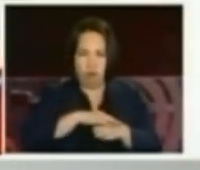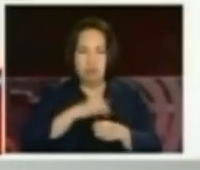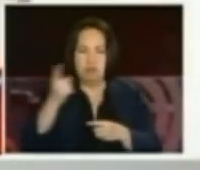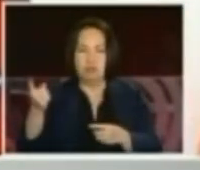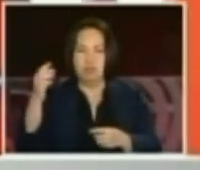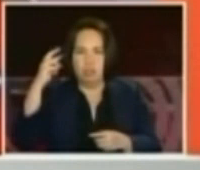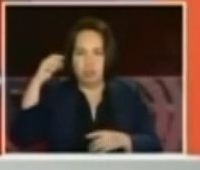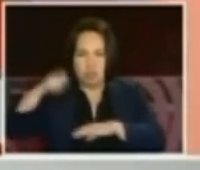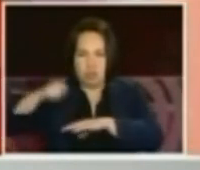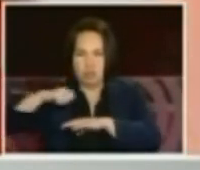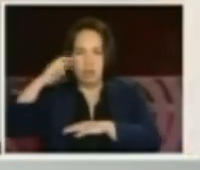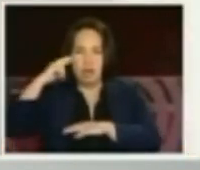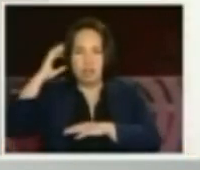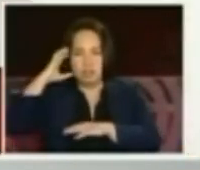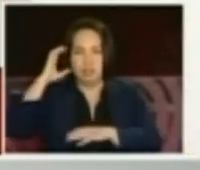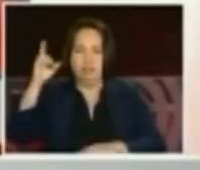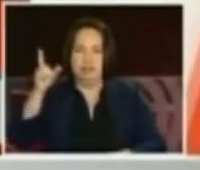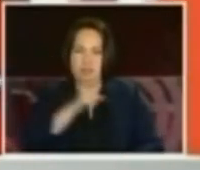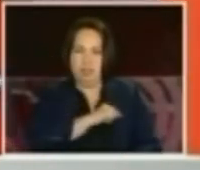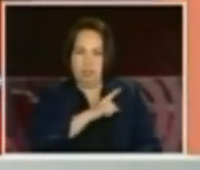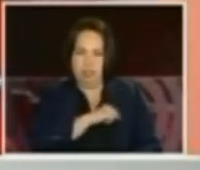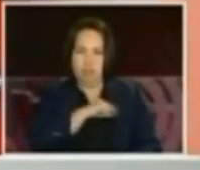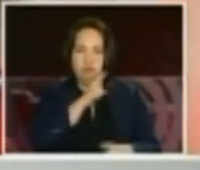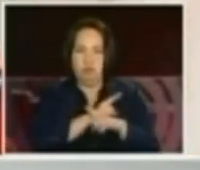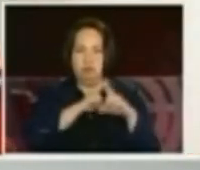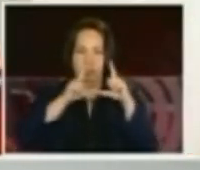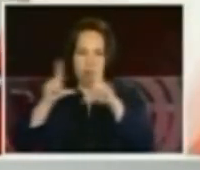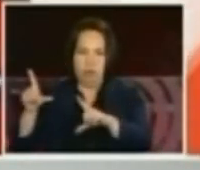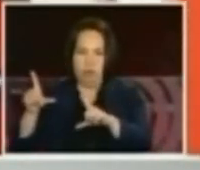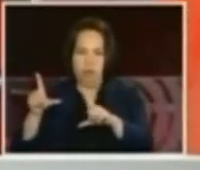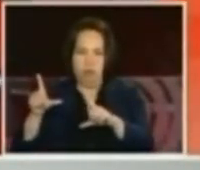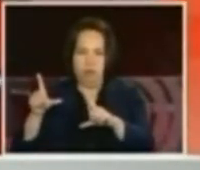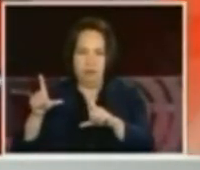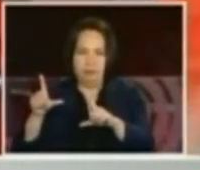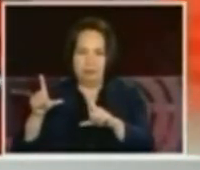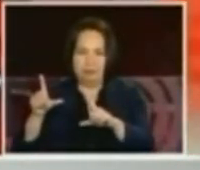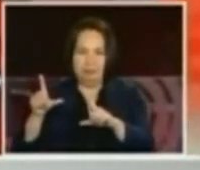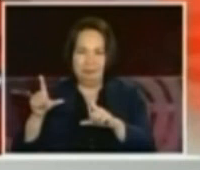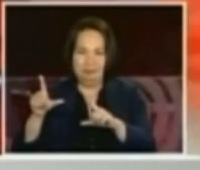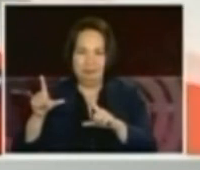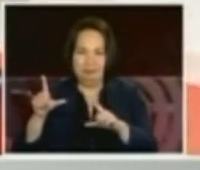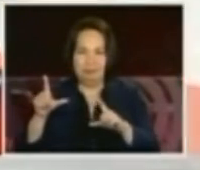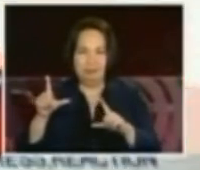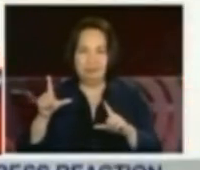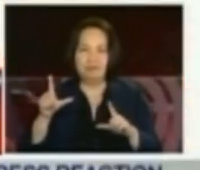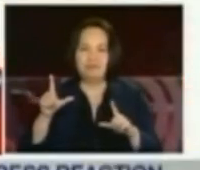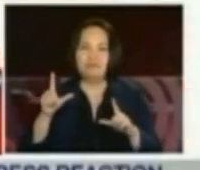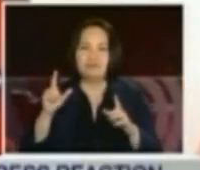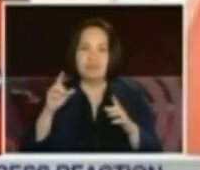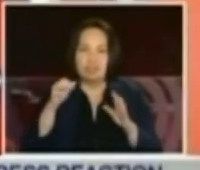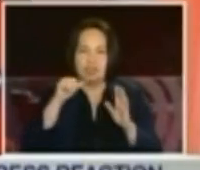guilty as charged under Article Roman numeral